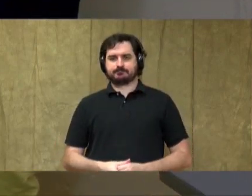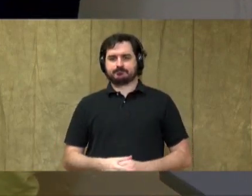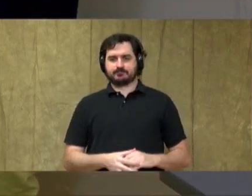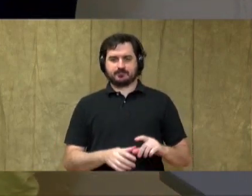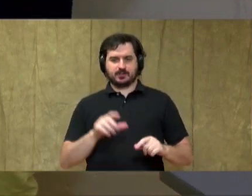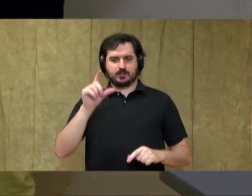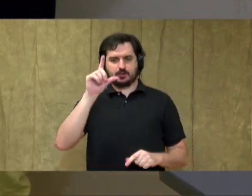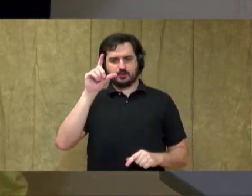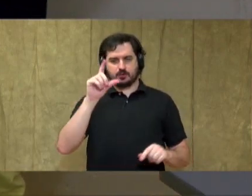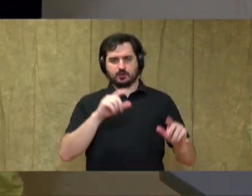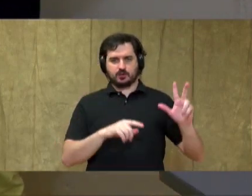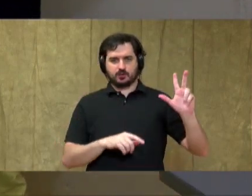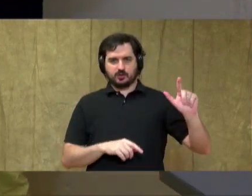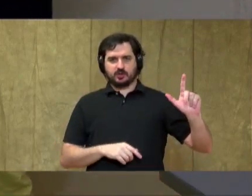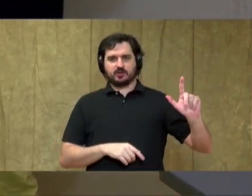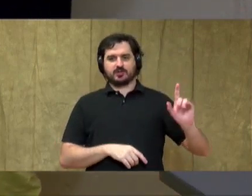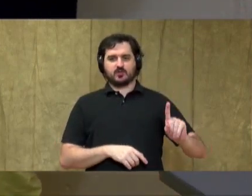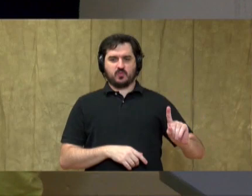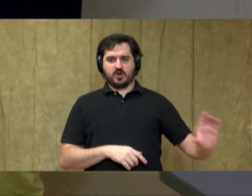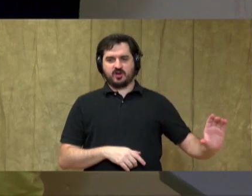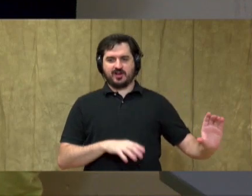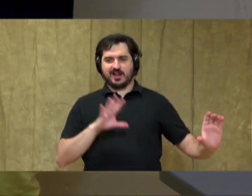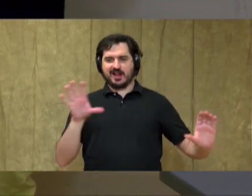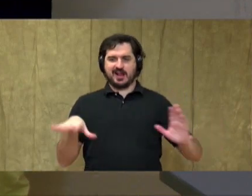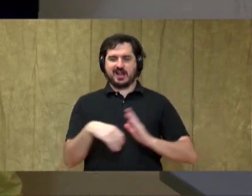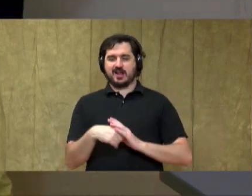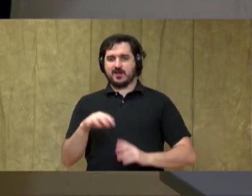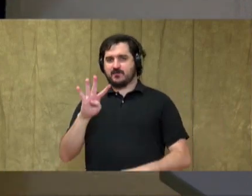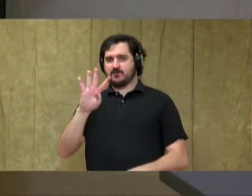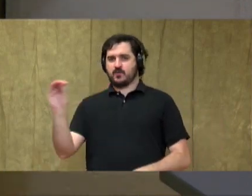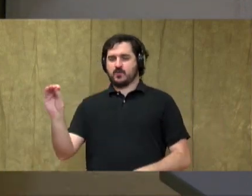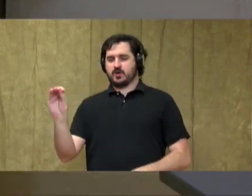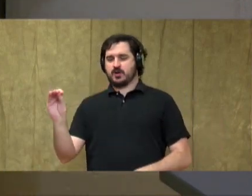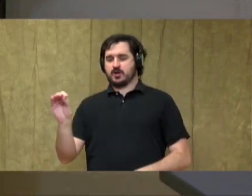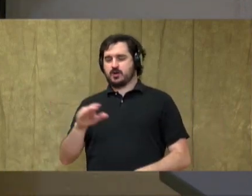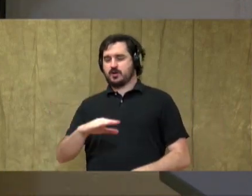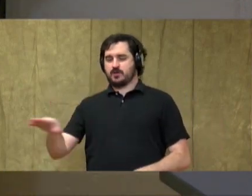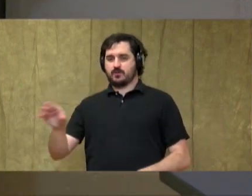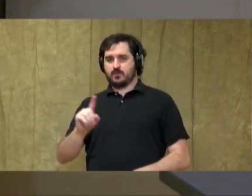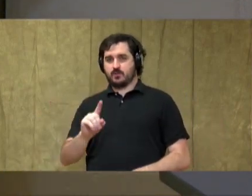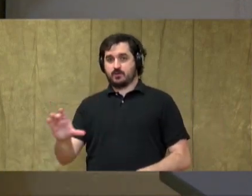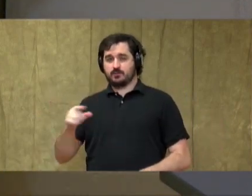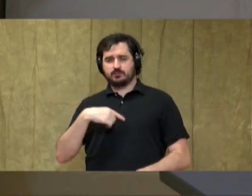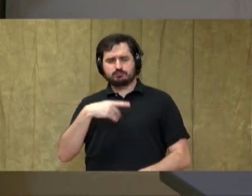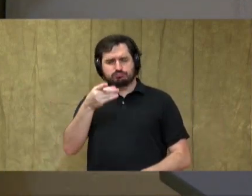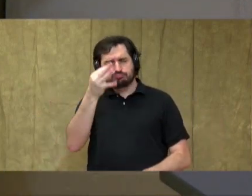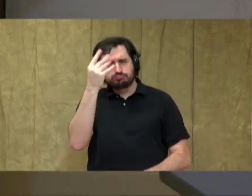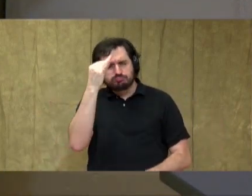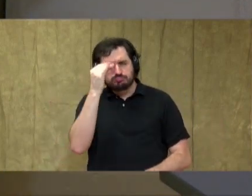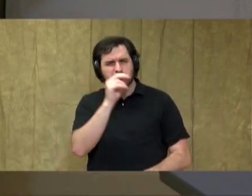hundredths. But remember, when we're adding, think about 23 hundredths.